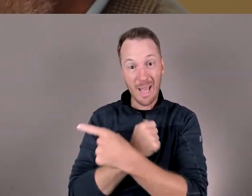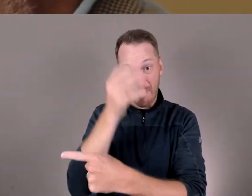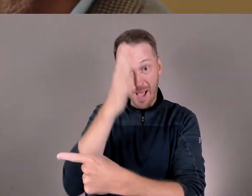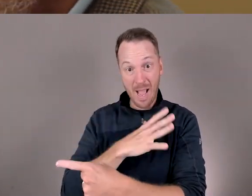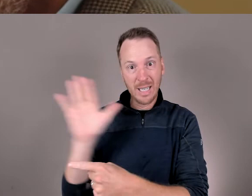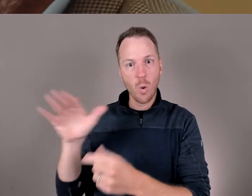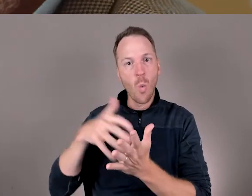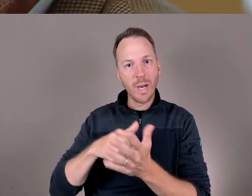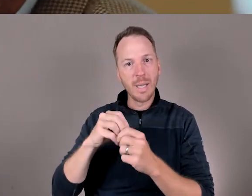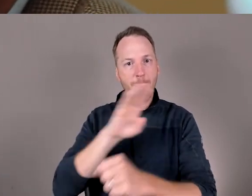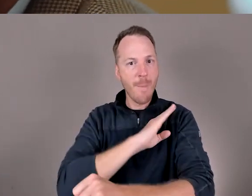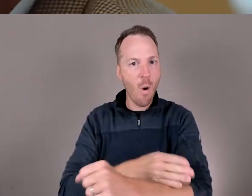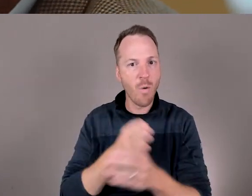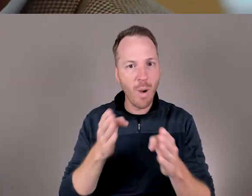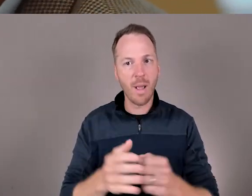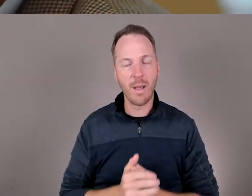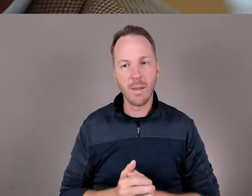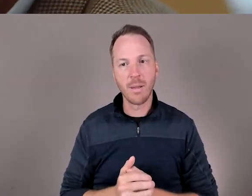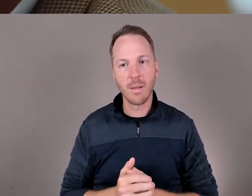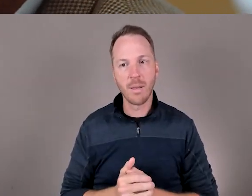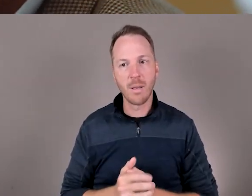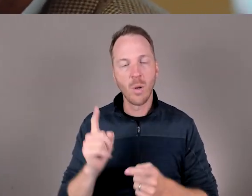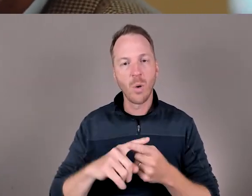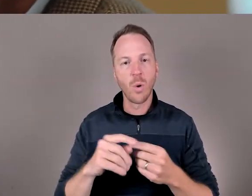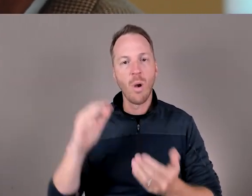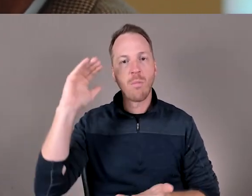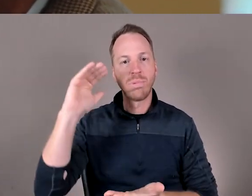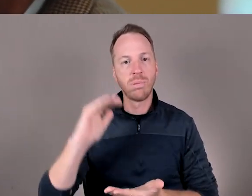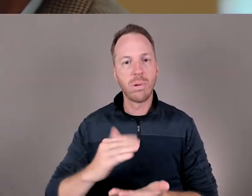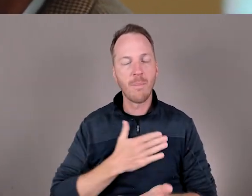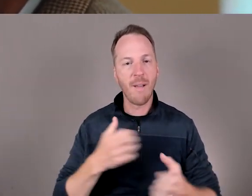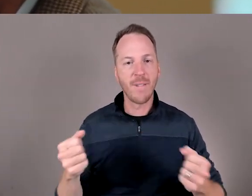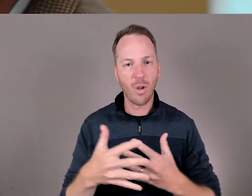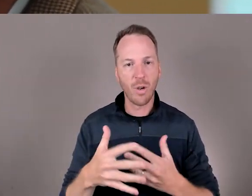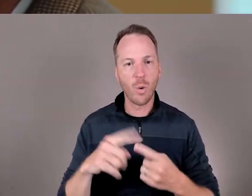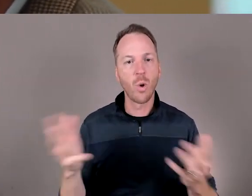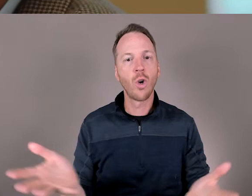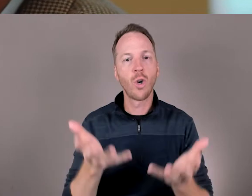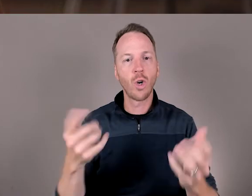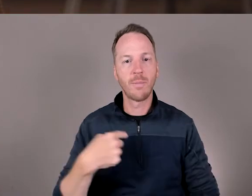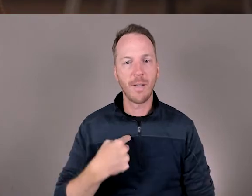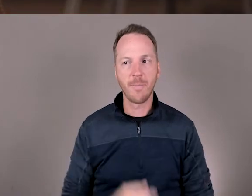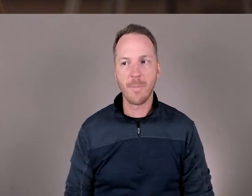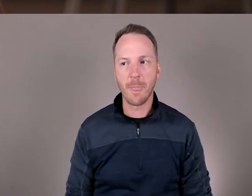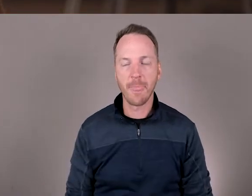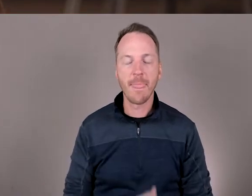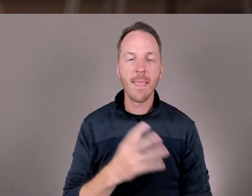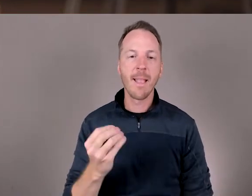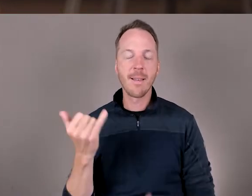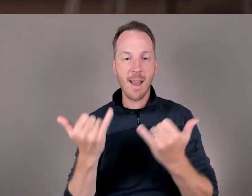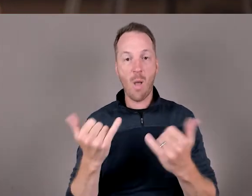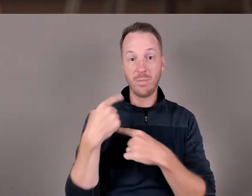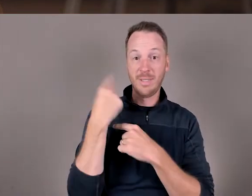and his weakness in a very powerful way to quell some of my fears and to encourage me. And